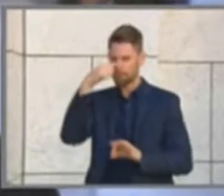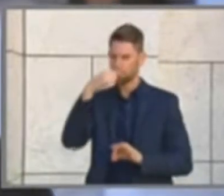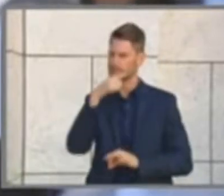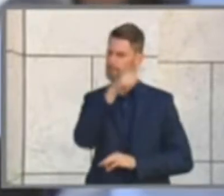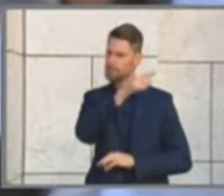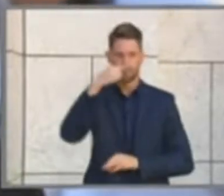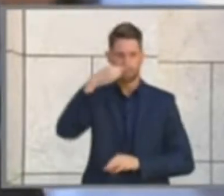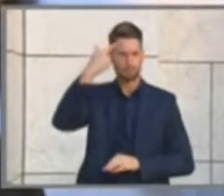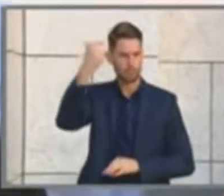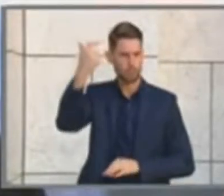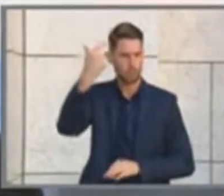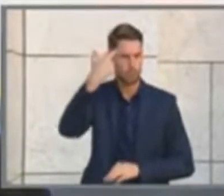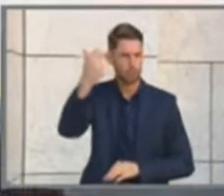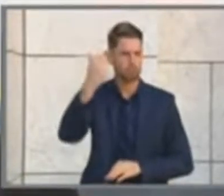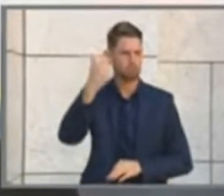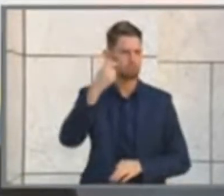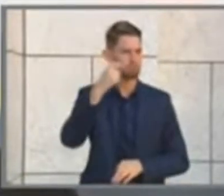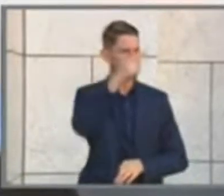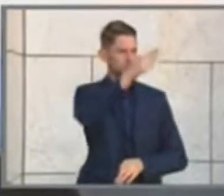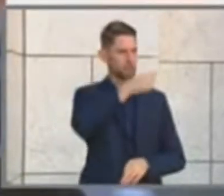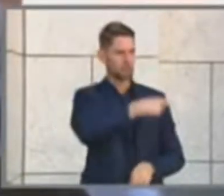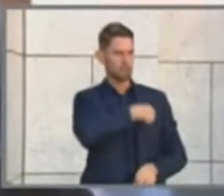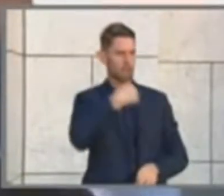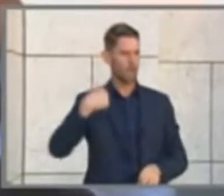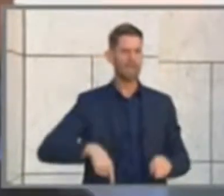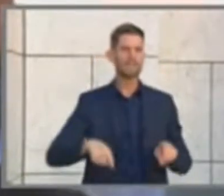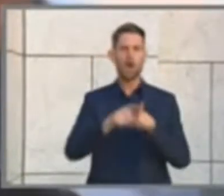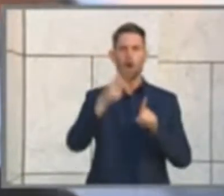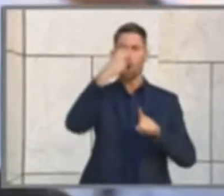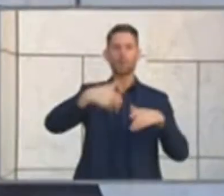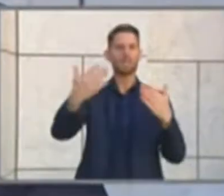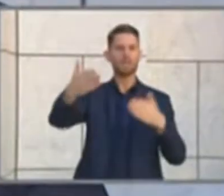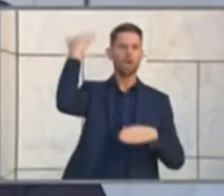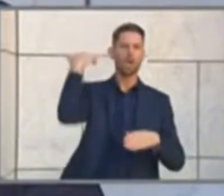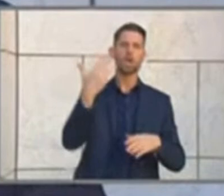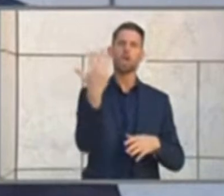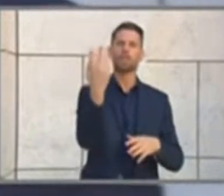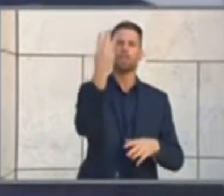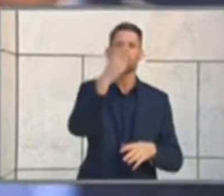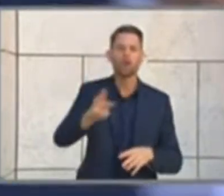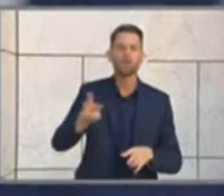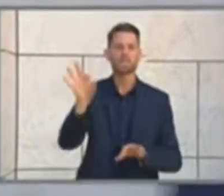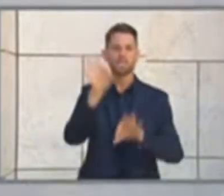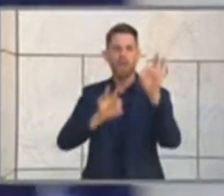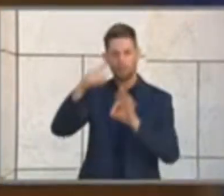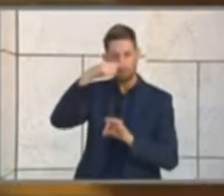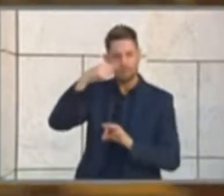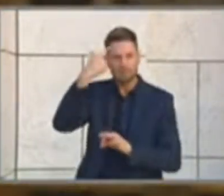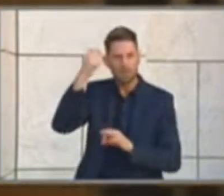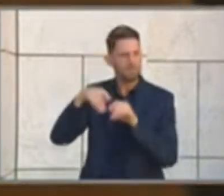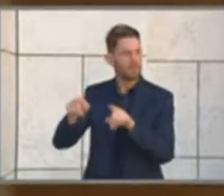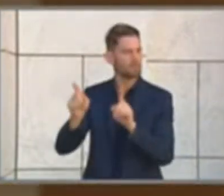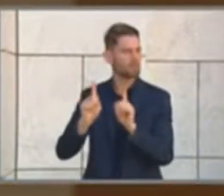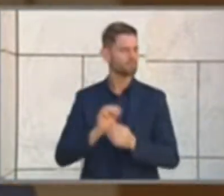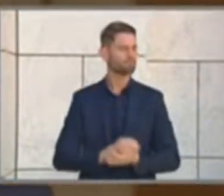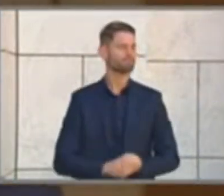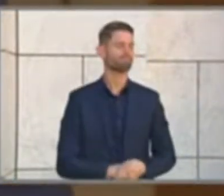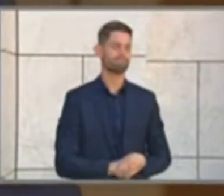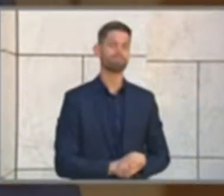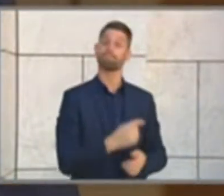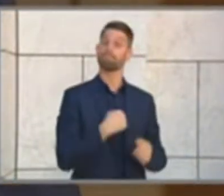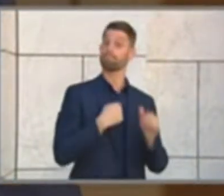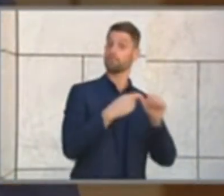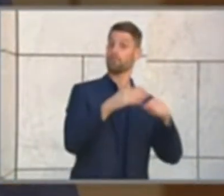directed against science by far-right politicians in Europe in the 1930s? Well, I'll let Josh speak first. Well, Treasury's forecast is still